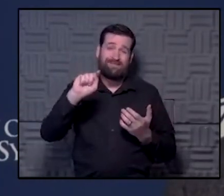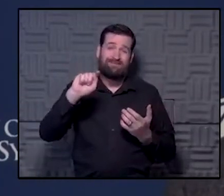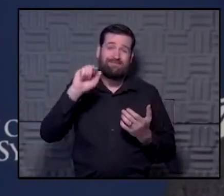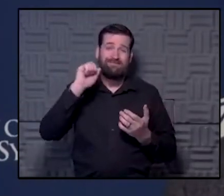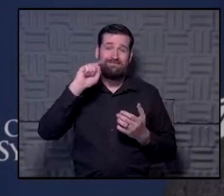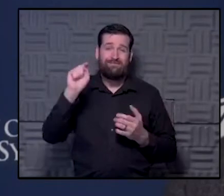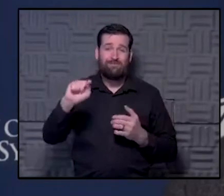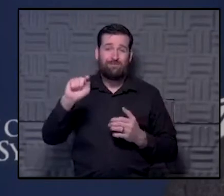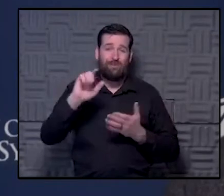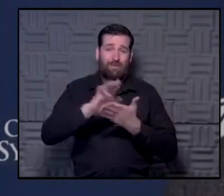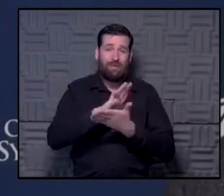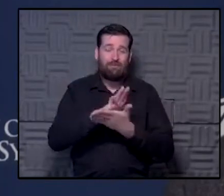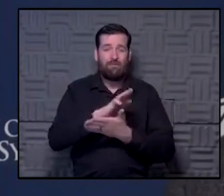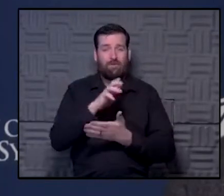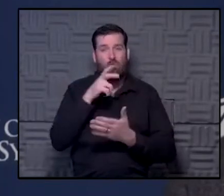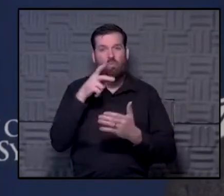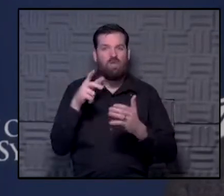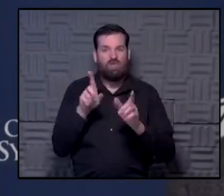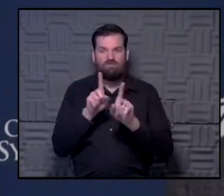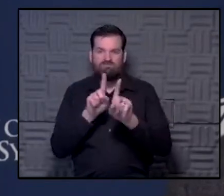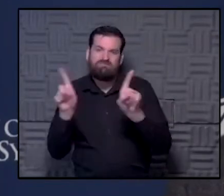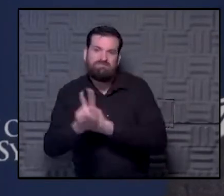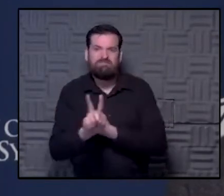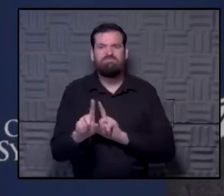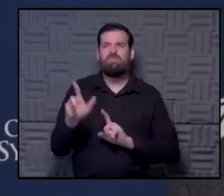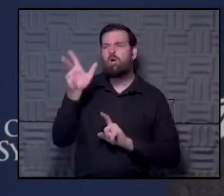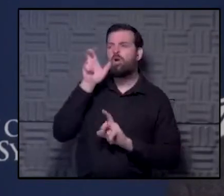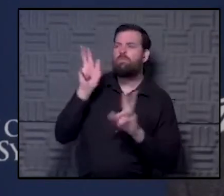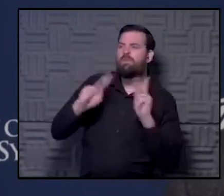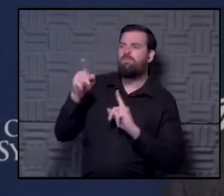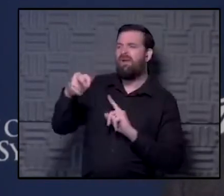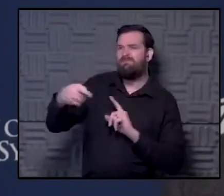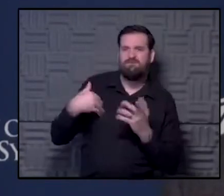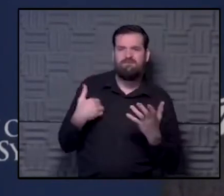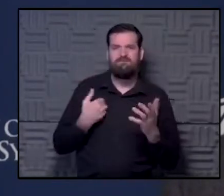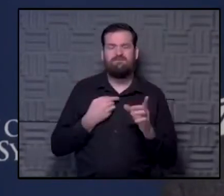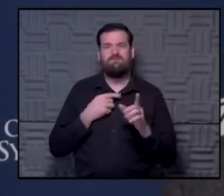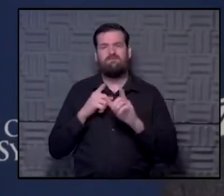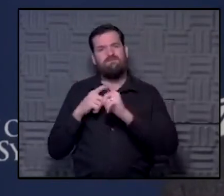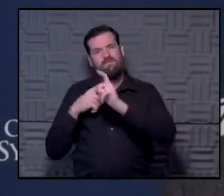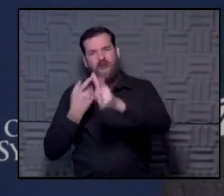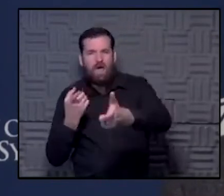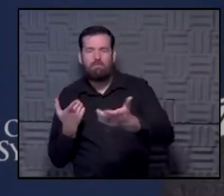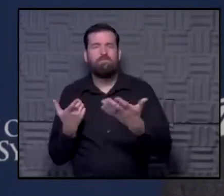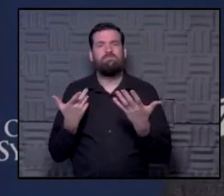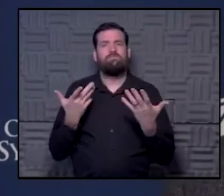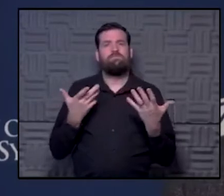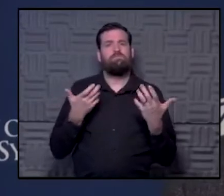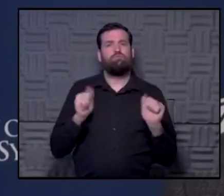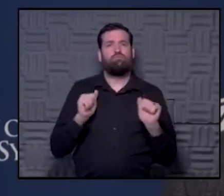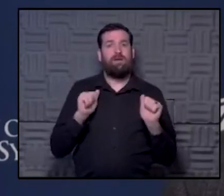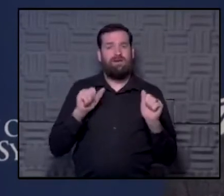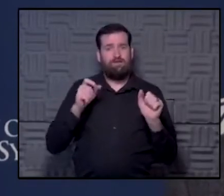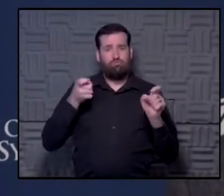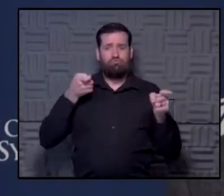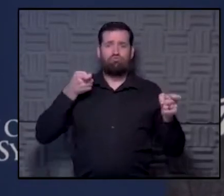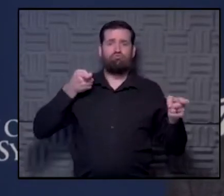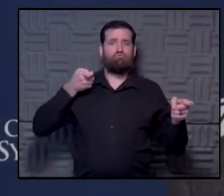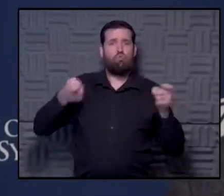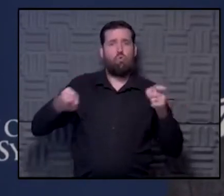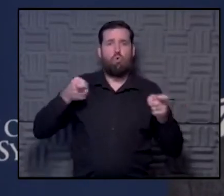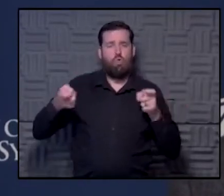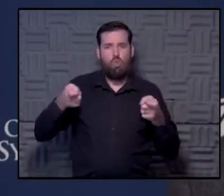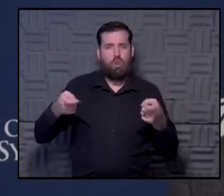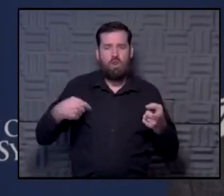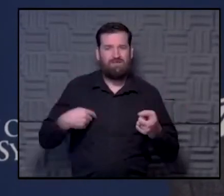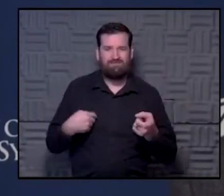trying to cut people in line. And I heard this place has it and rush there. And, we're just trying to exercise control over that, over which